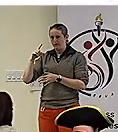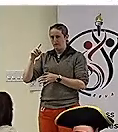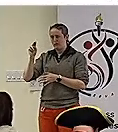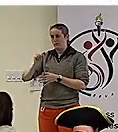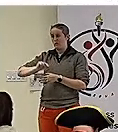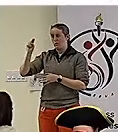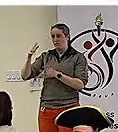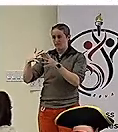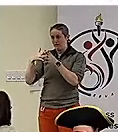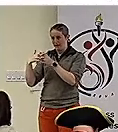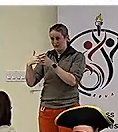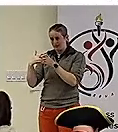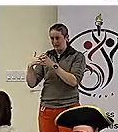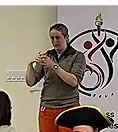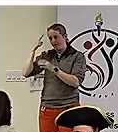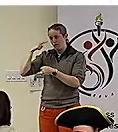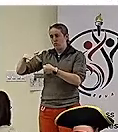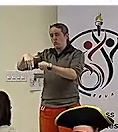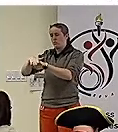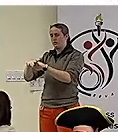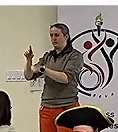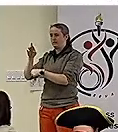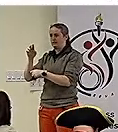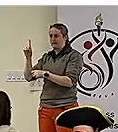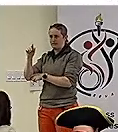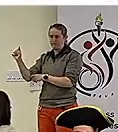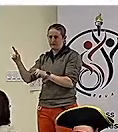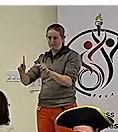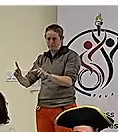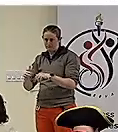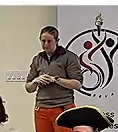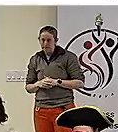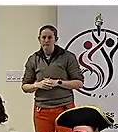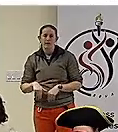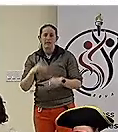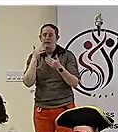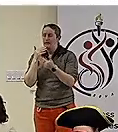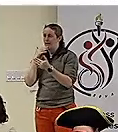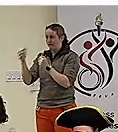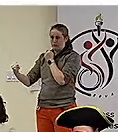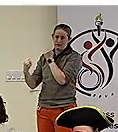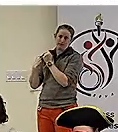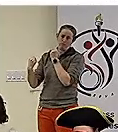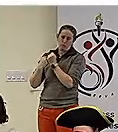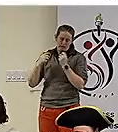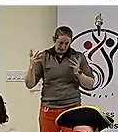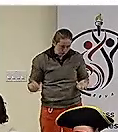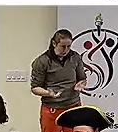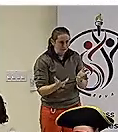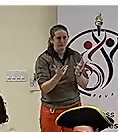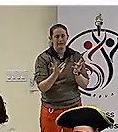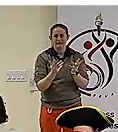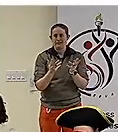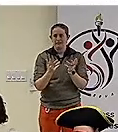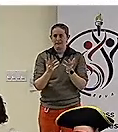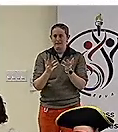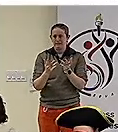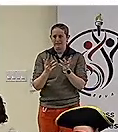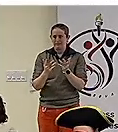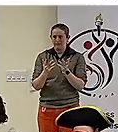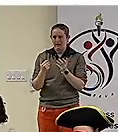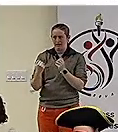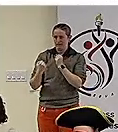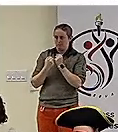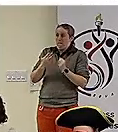with disabilities. Thank you, Steve, for your support, encouragement, and belief in my work and